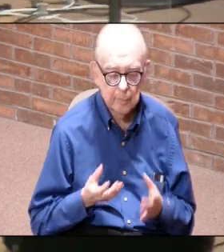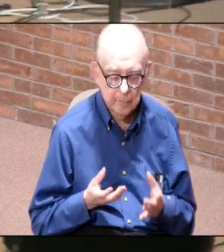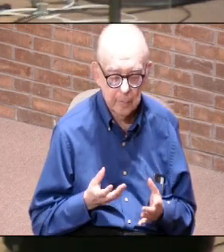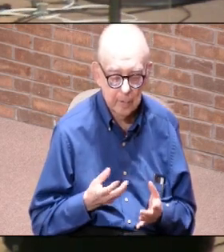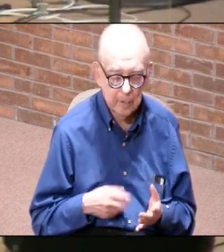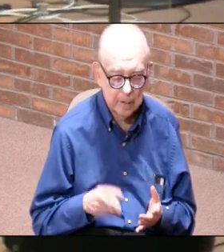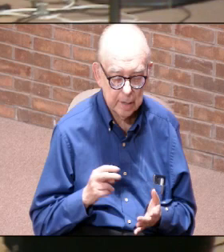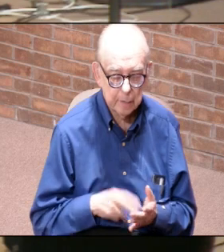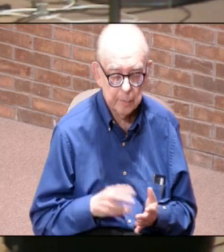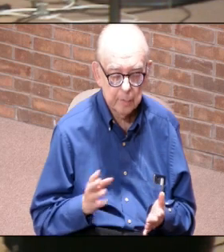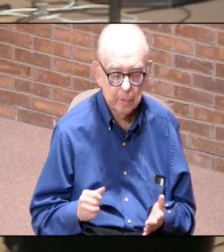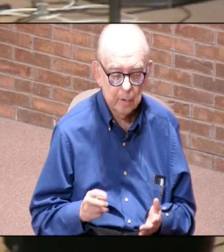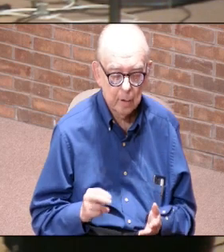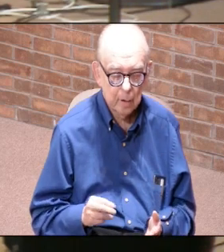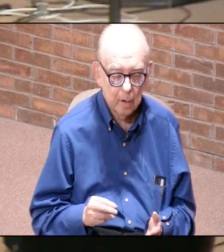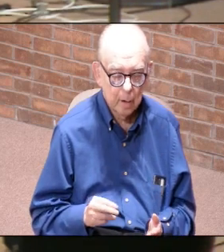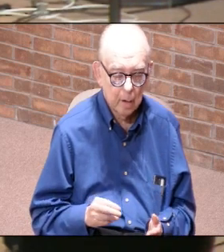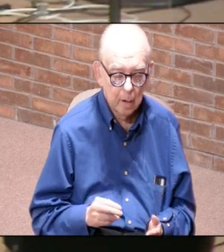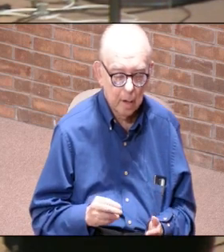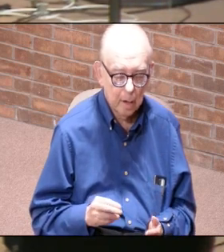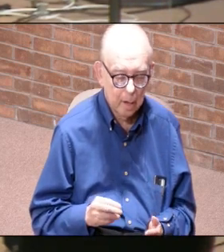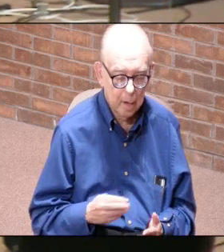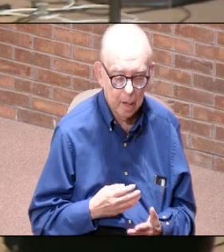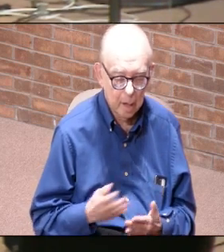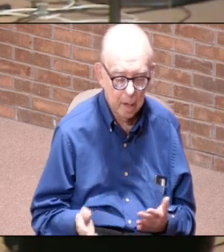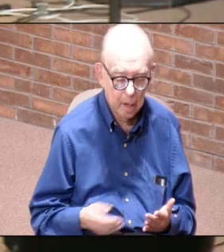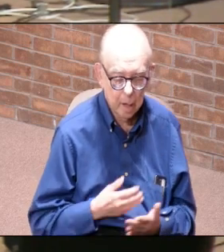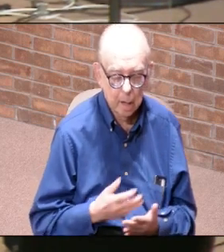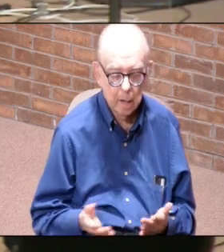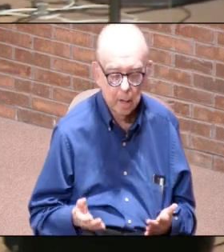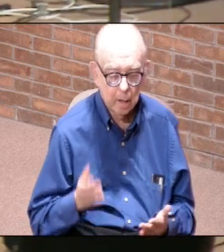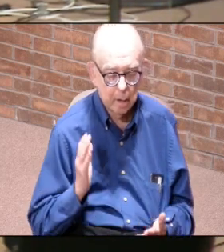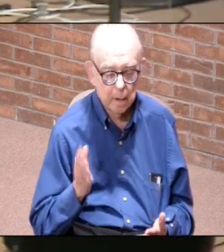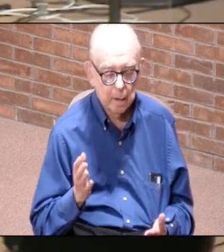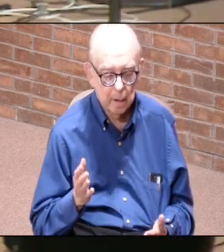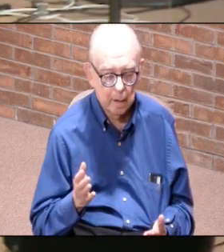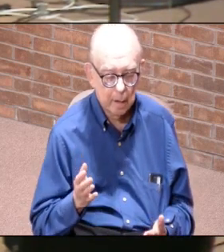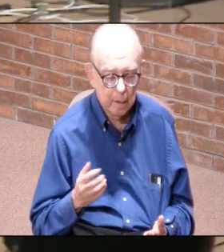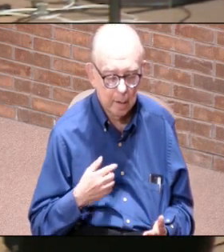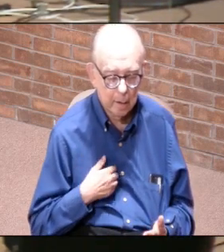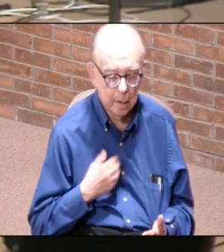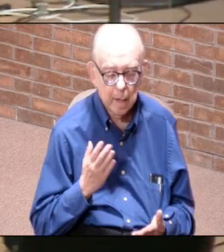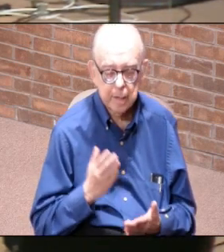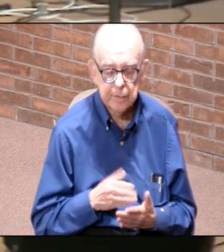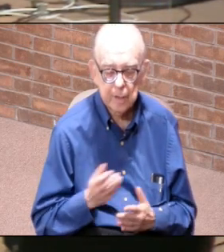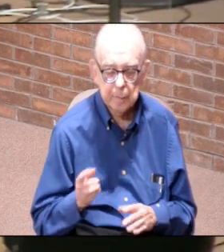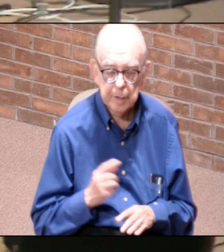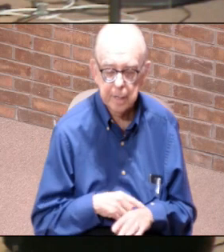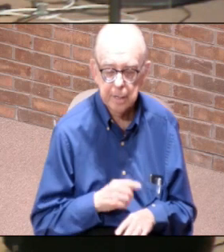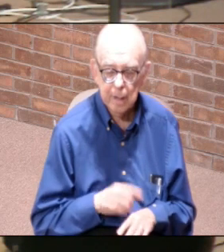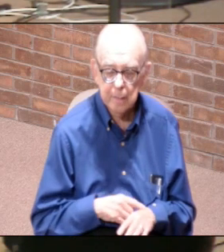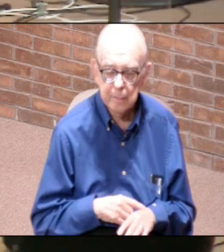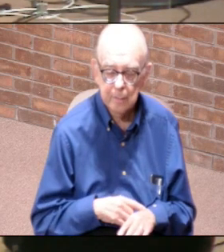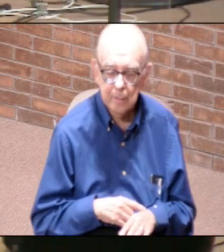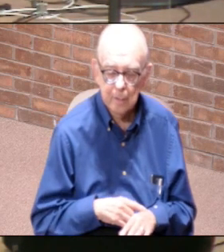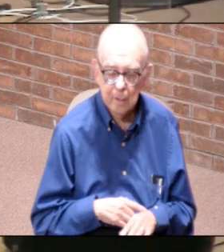get up, Jonah. And the good thing about doing these kind of sermons is I can stop at any time.